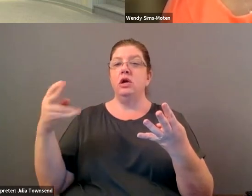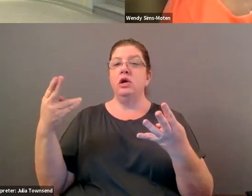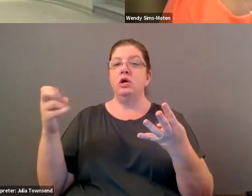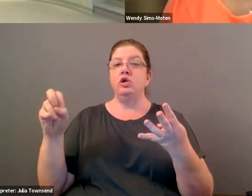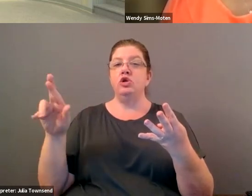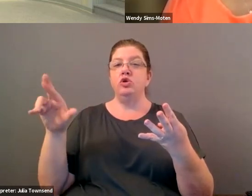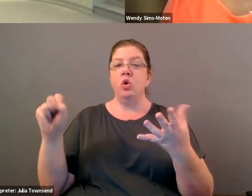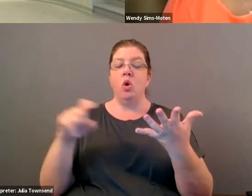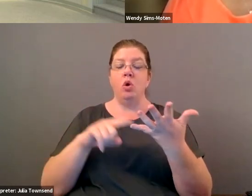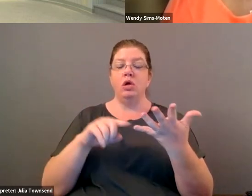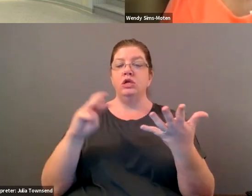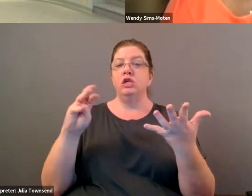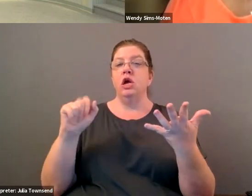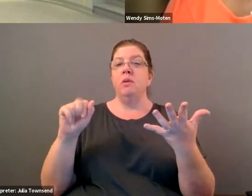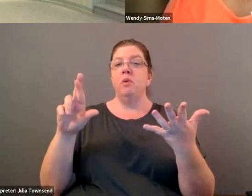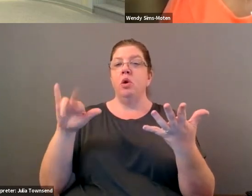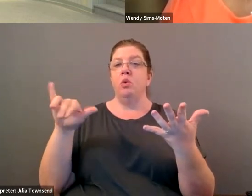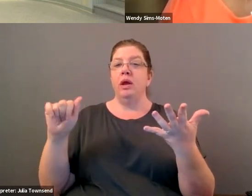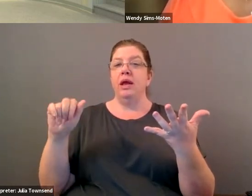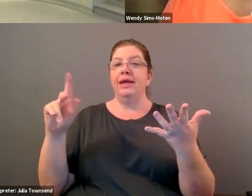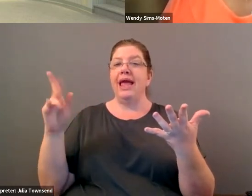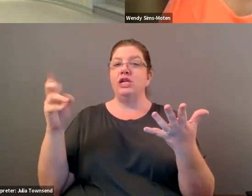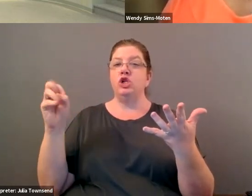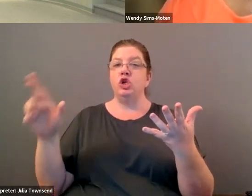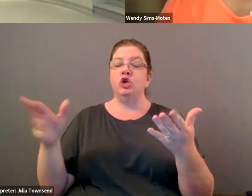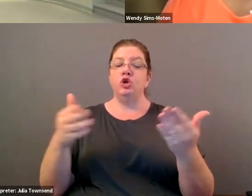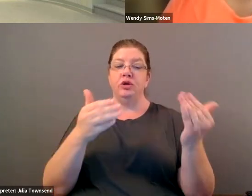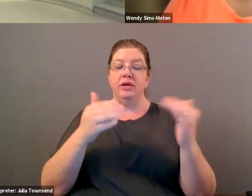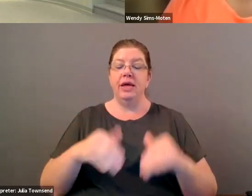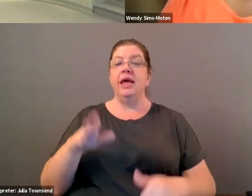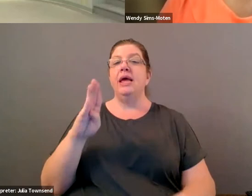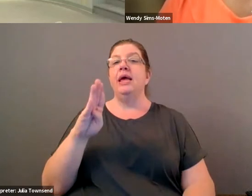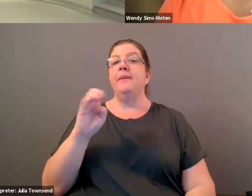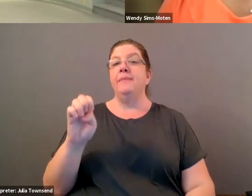Maria Kastner, and B. Sanders.